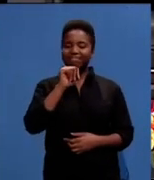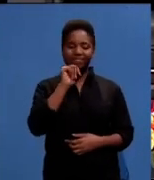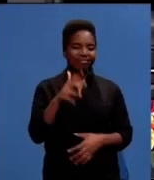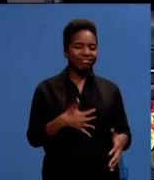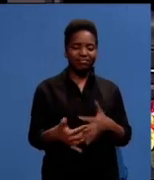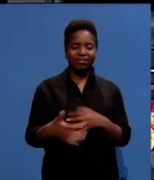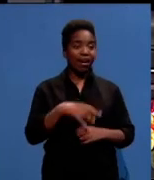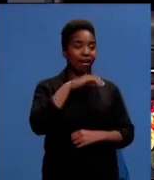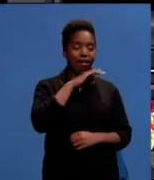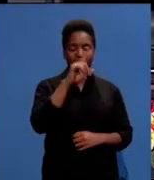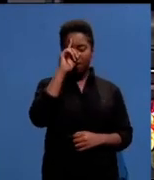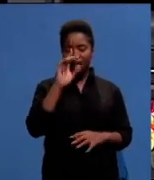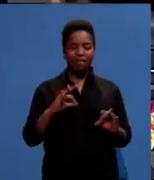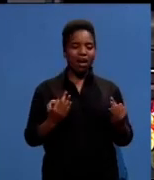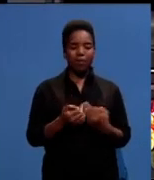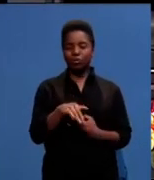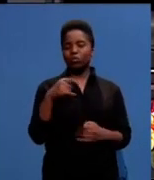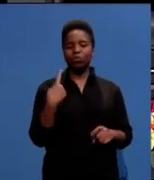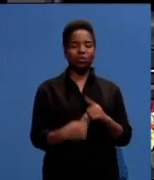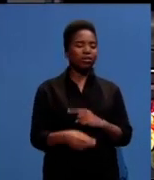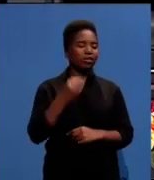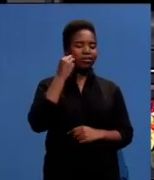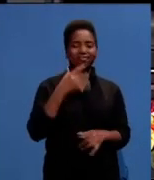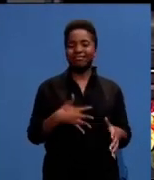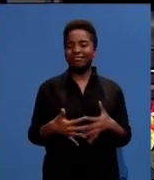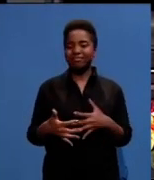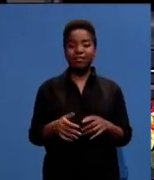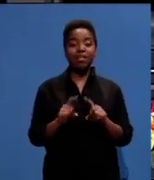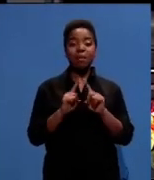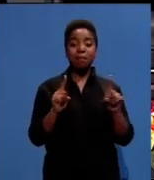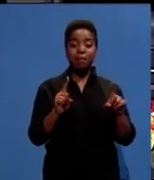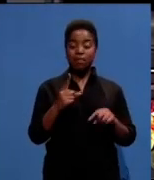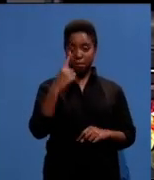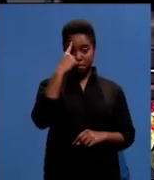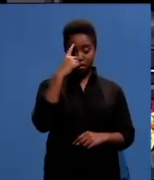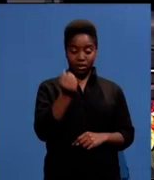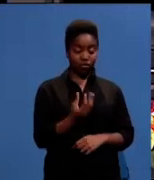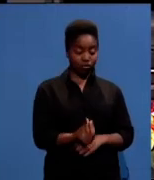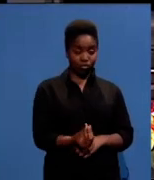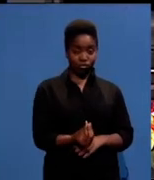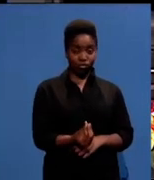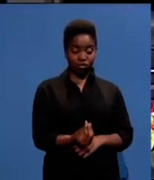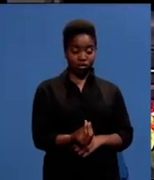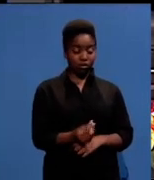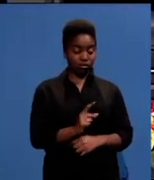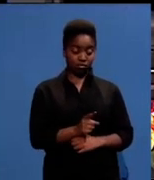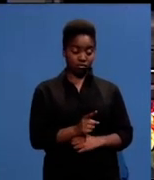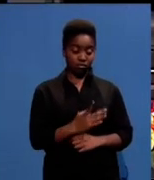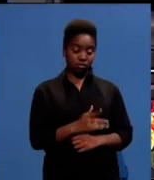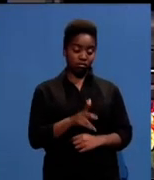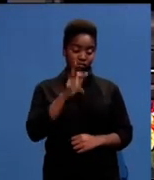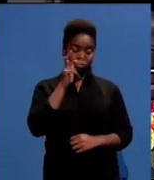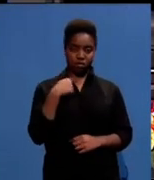an Afrikaans or a black family, Zulu, Xhosa or whatever. We tend to have the belief that our children should be seen and not heard. And when a